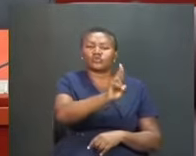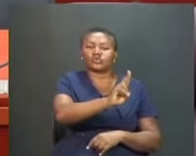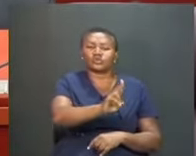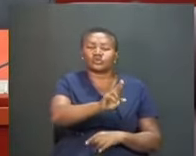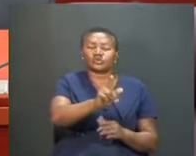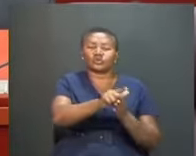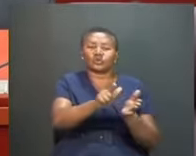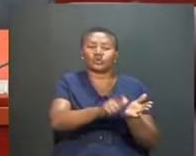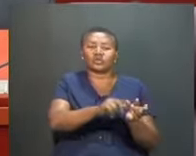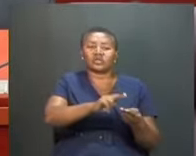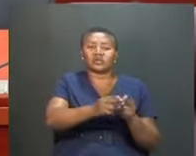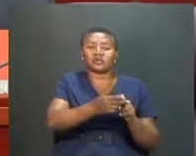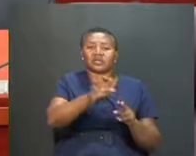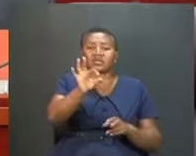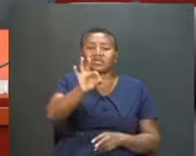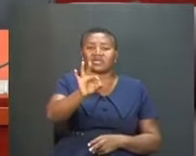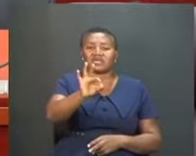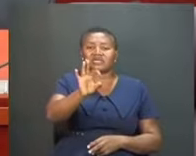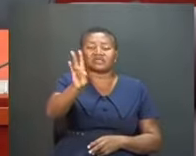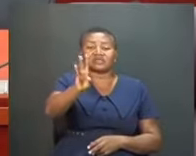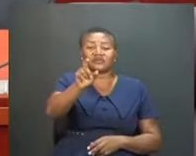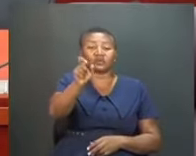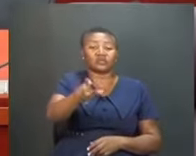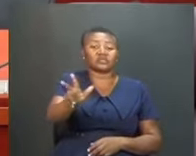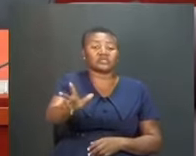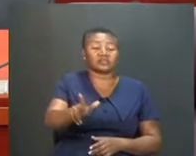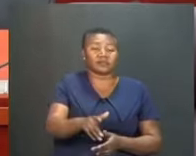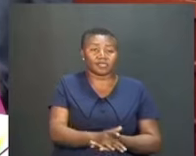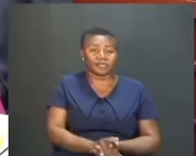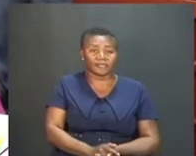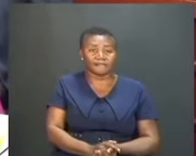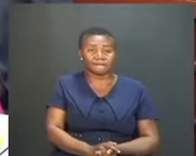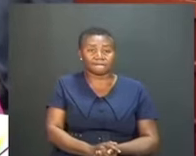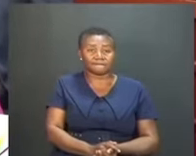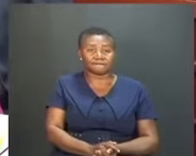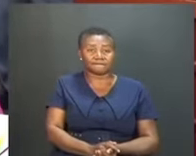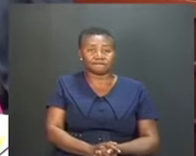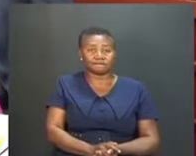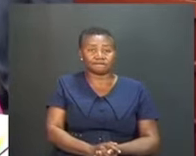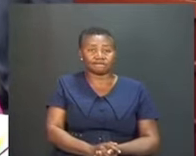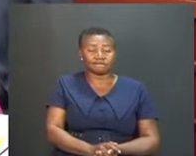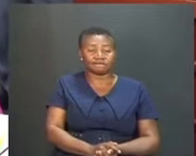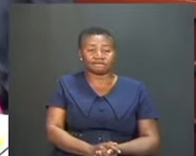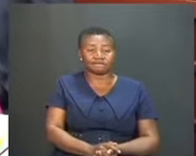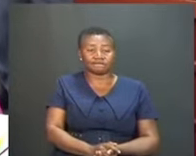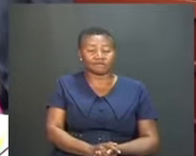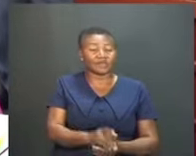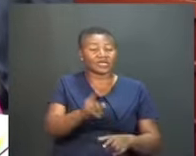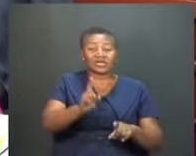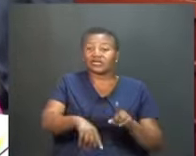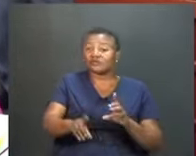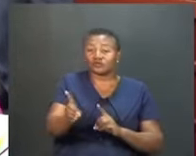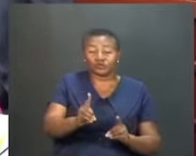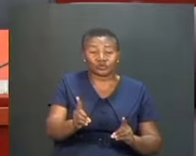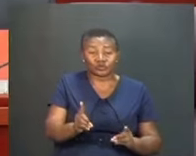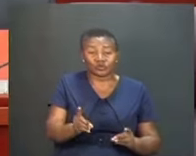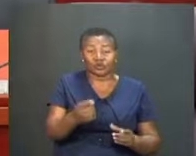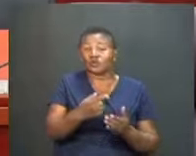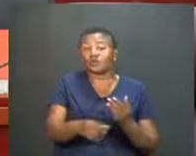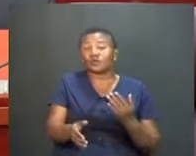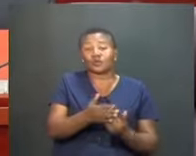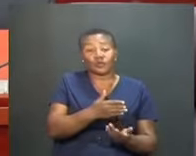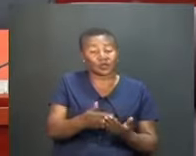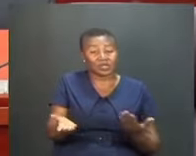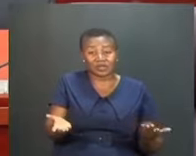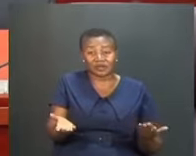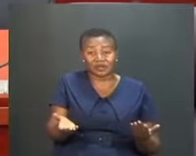97.3? I would not. You can't put, I can't put nothing on nothing. It can't be done. But whatever it is, we will